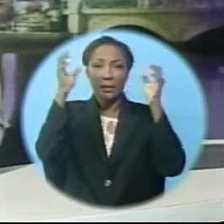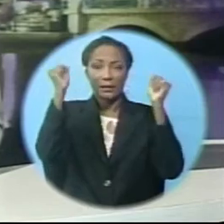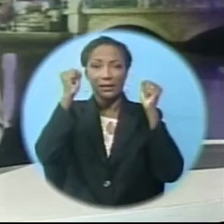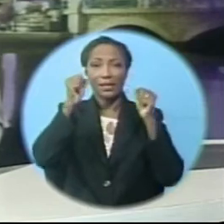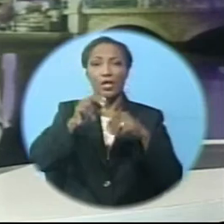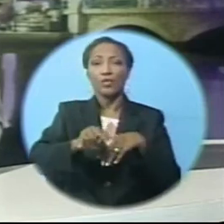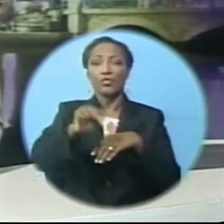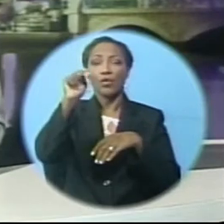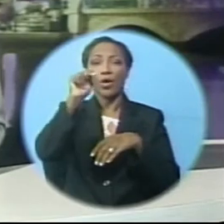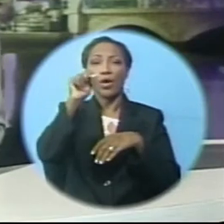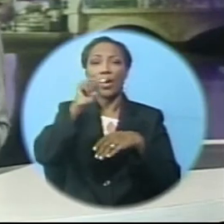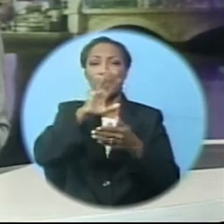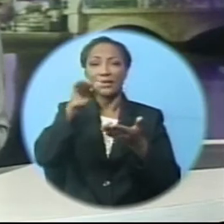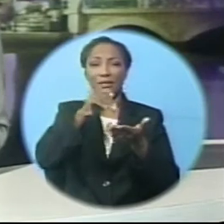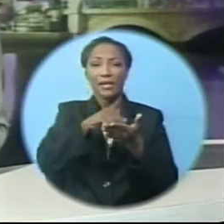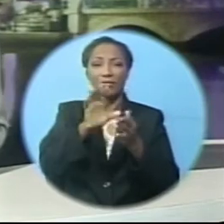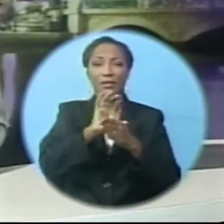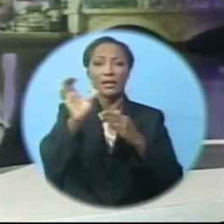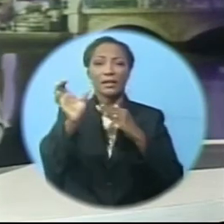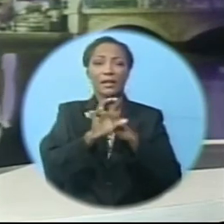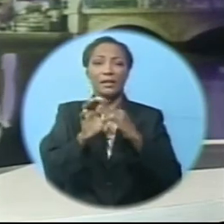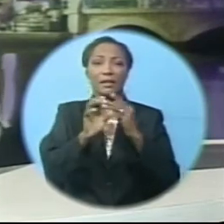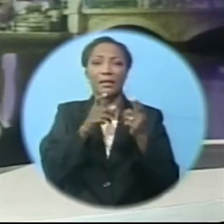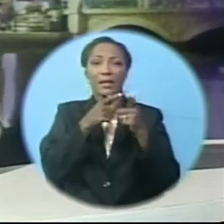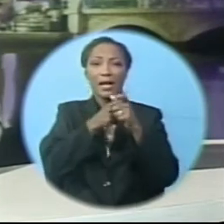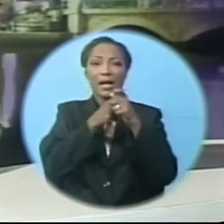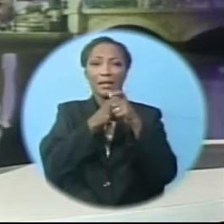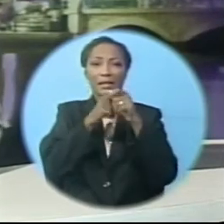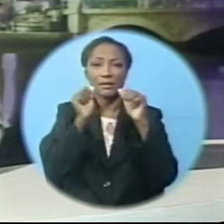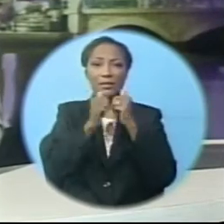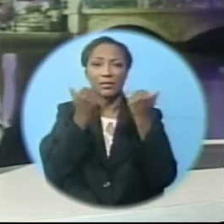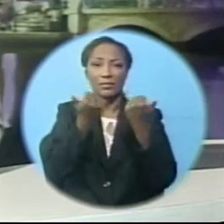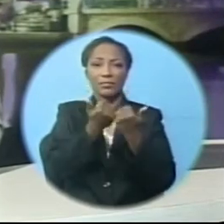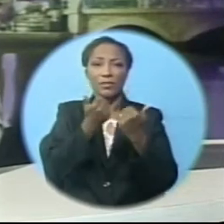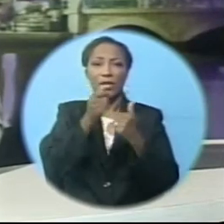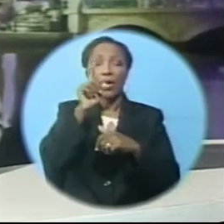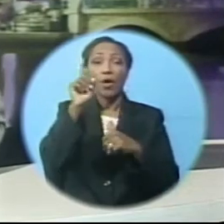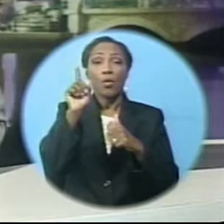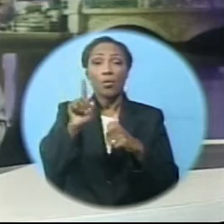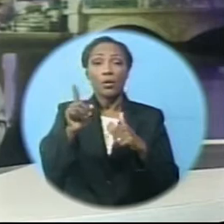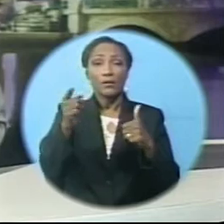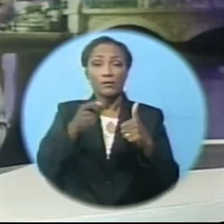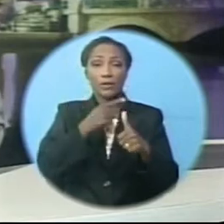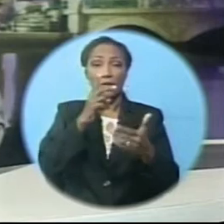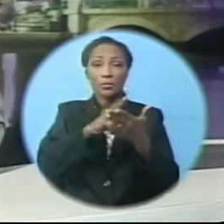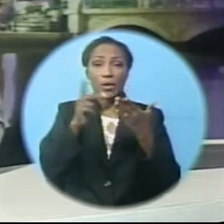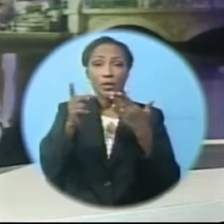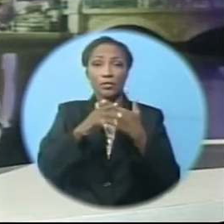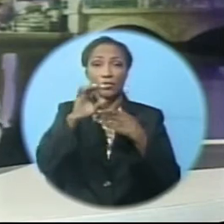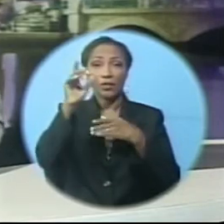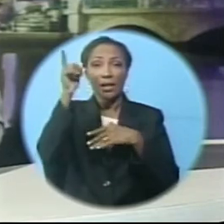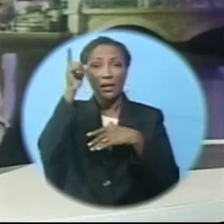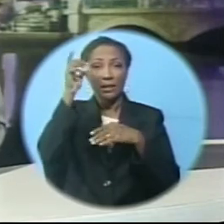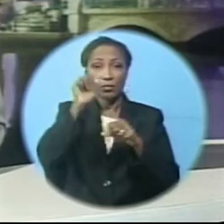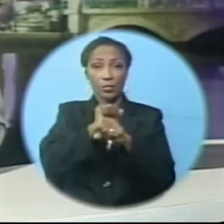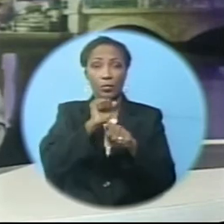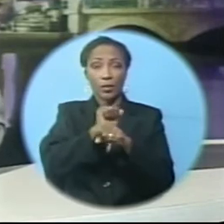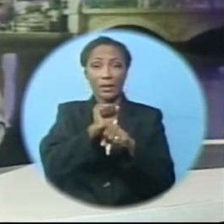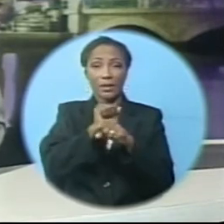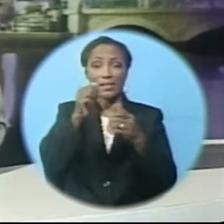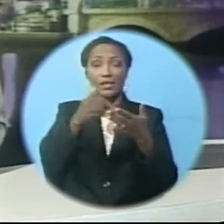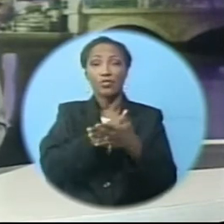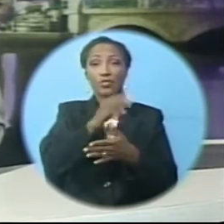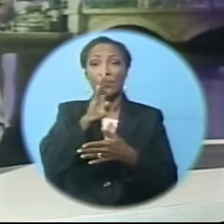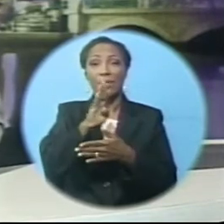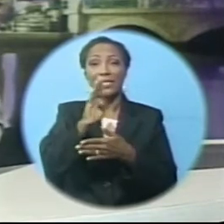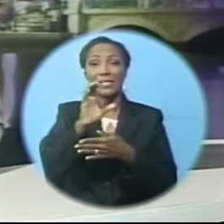Caribbean Athletics Association. One of the first projects Lynch will have to work on is the new BCA season, which begins